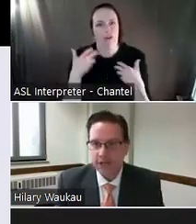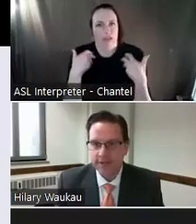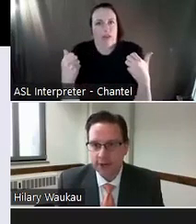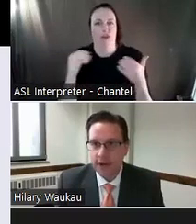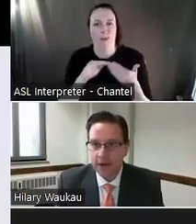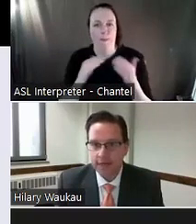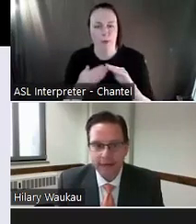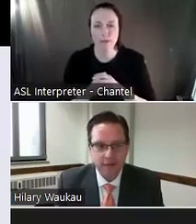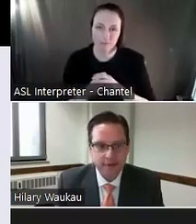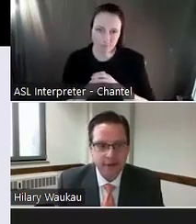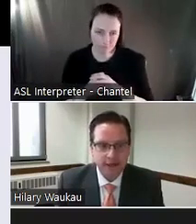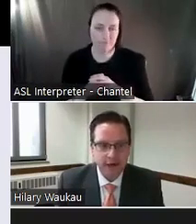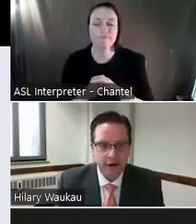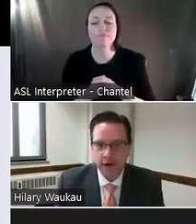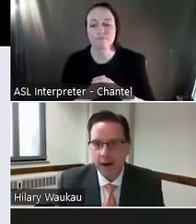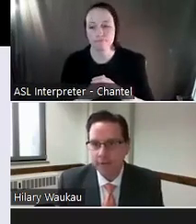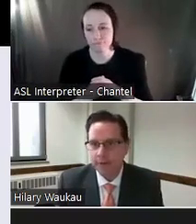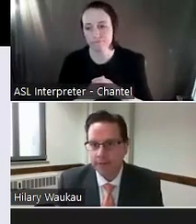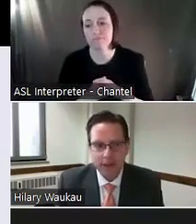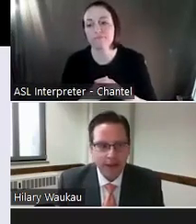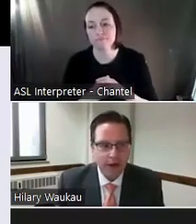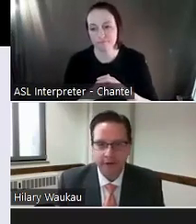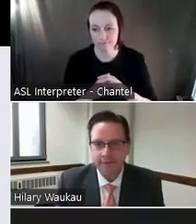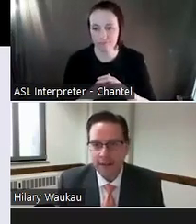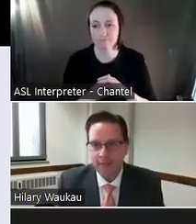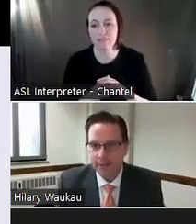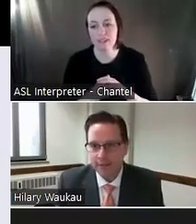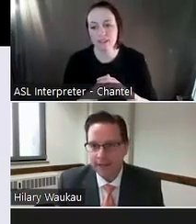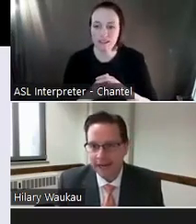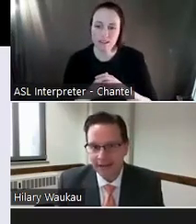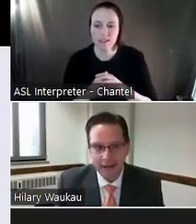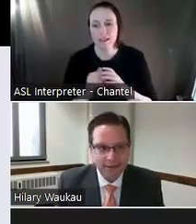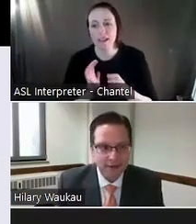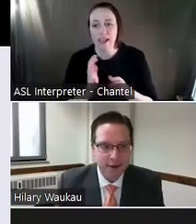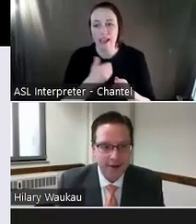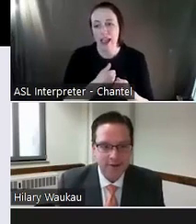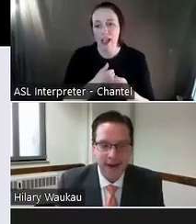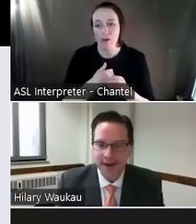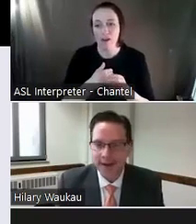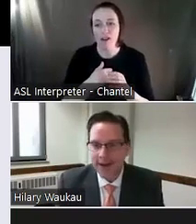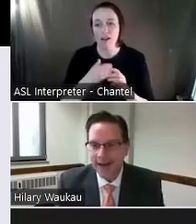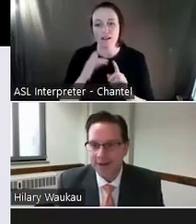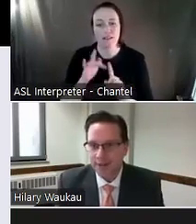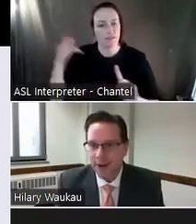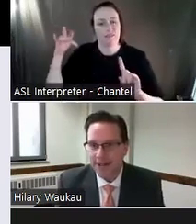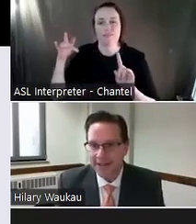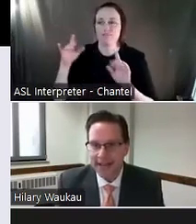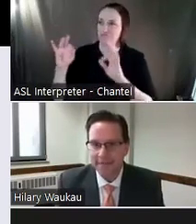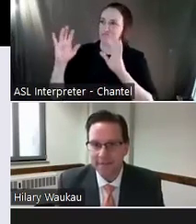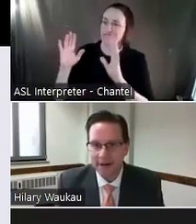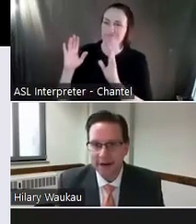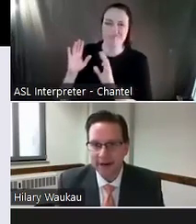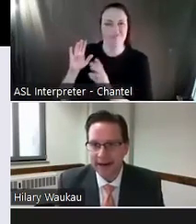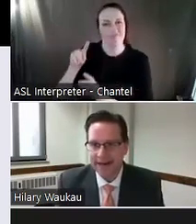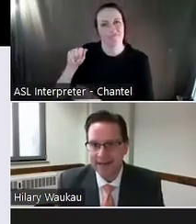those initiatives that are in Governor Evers' budget than our incomparable and our inflappable state health officer, Paula Tran. So Paula's going to take